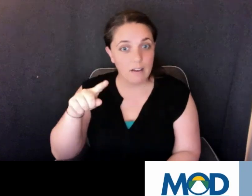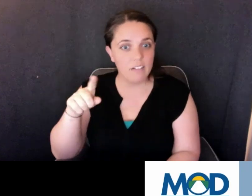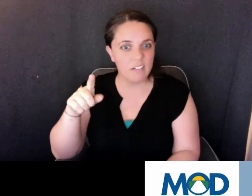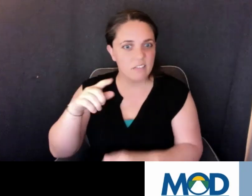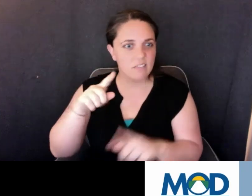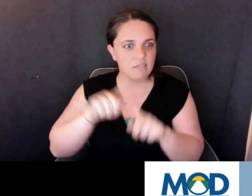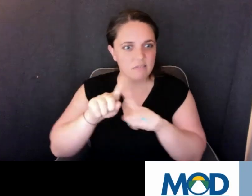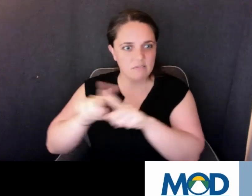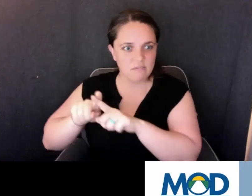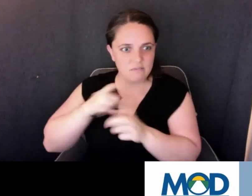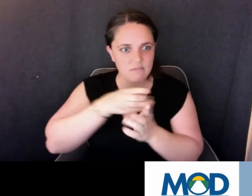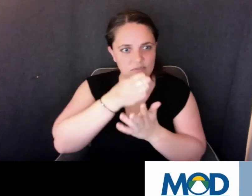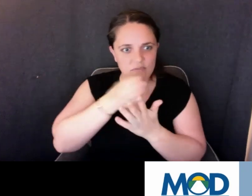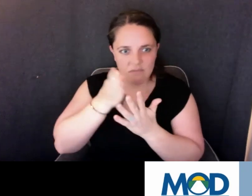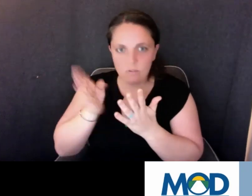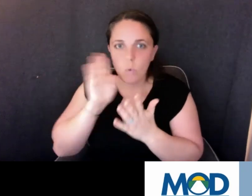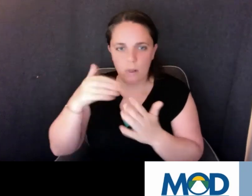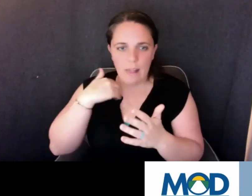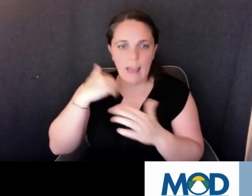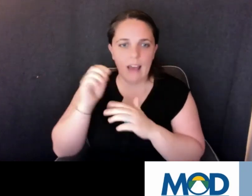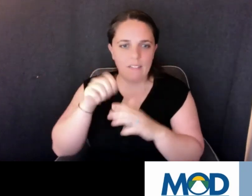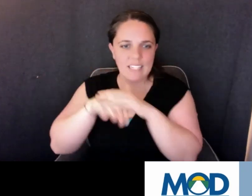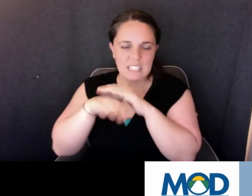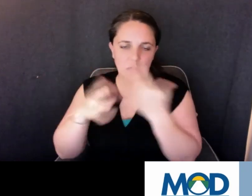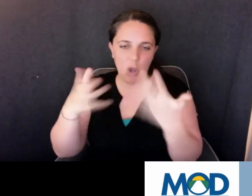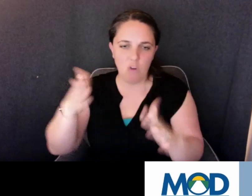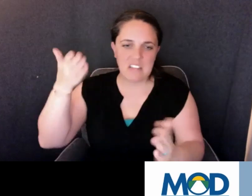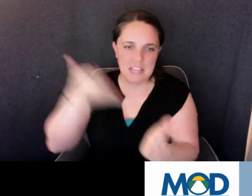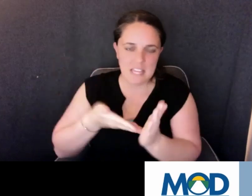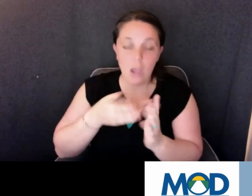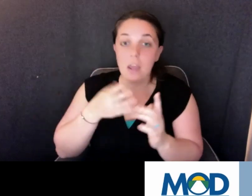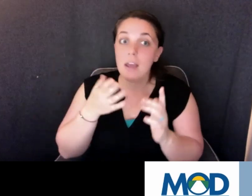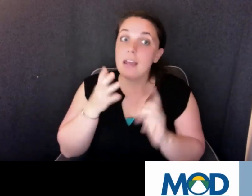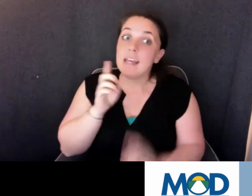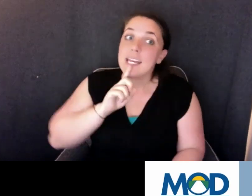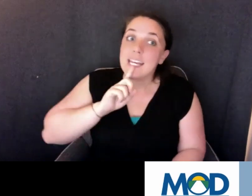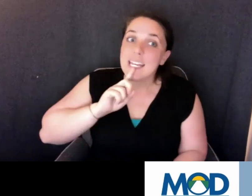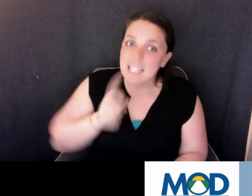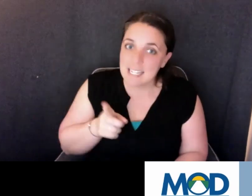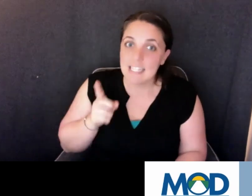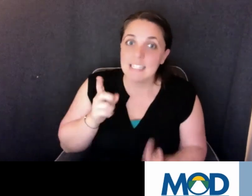accessibility built in. It is helpful to